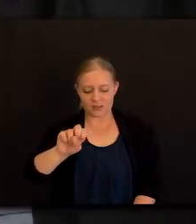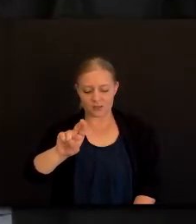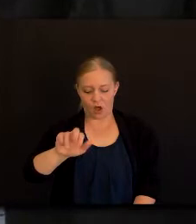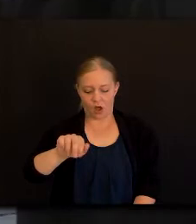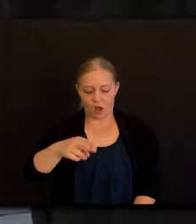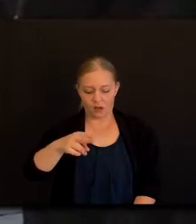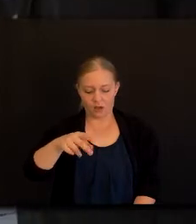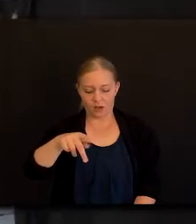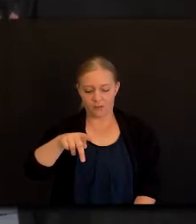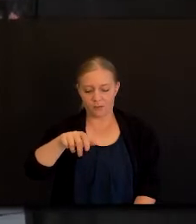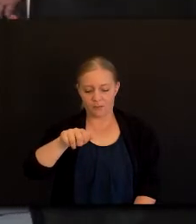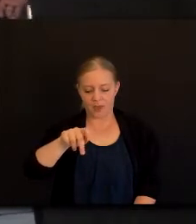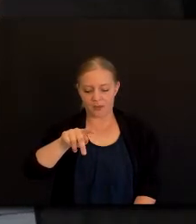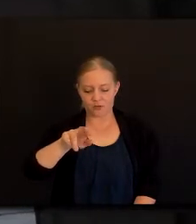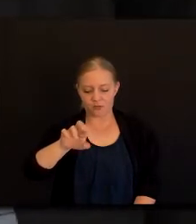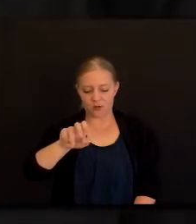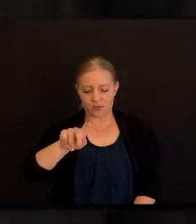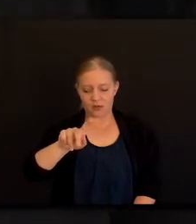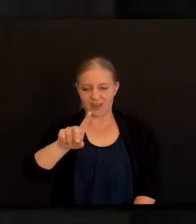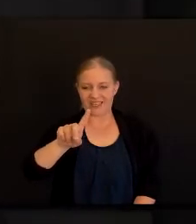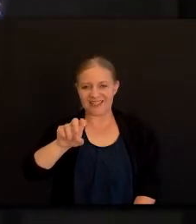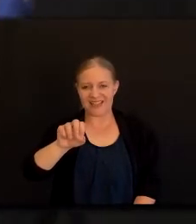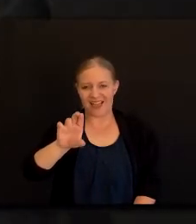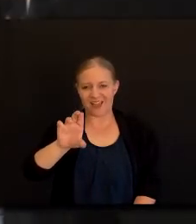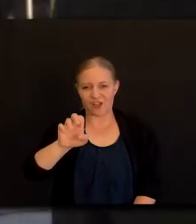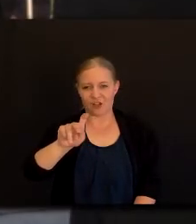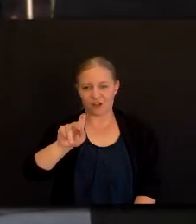Patrick W. Decker.